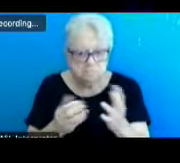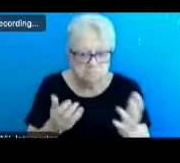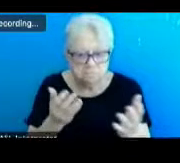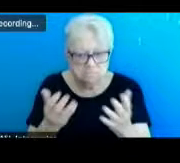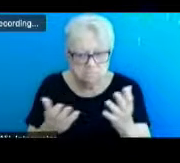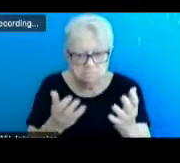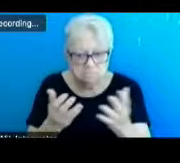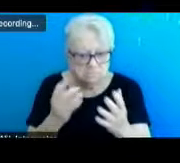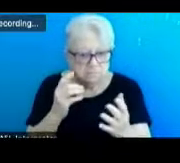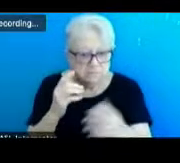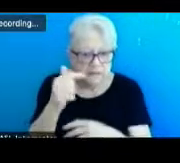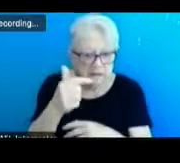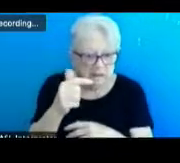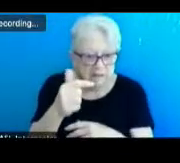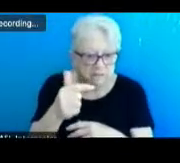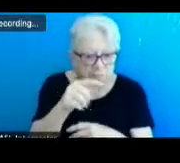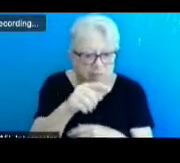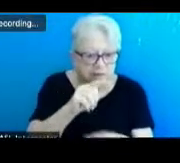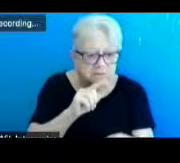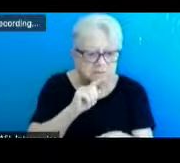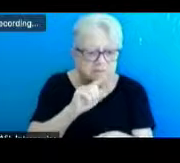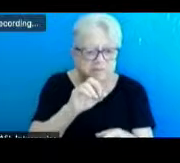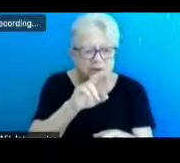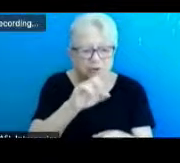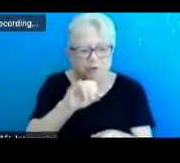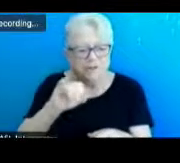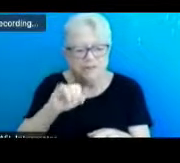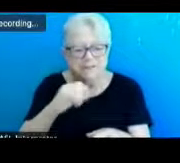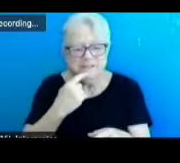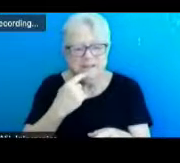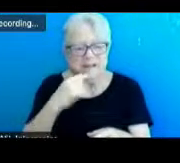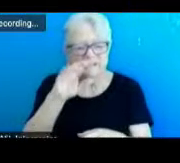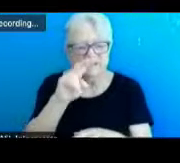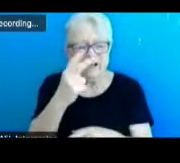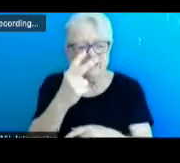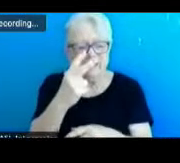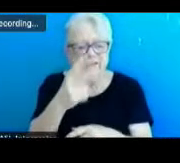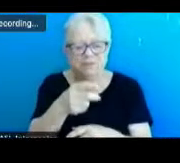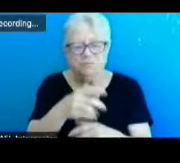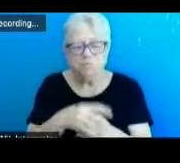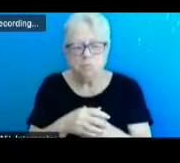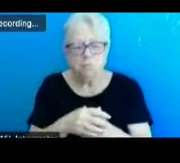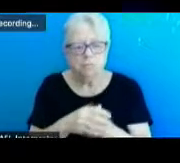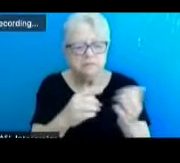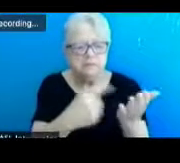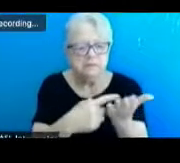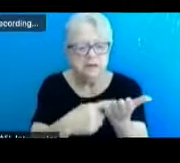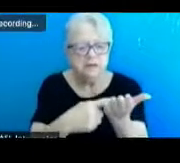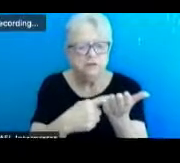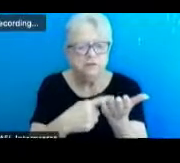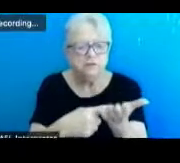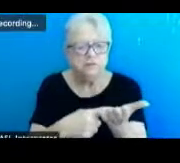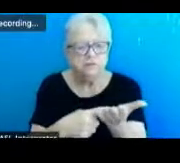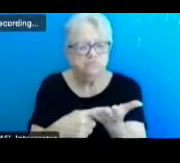Was that a second? I'm sorry. yes. Okay, yes, Commissioner yes. Sadwani, seconds. Any discussion?